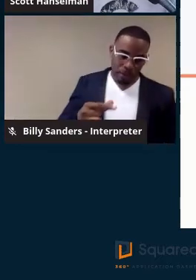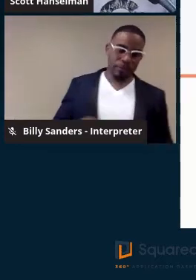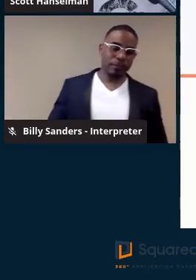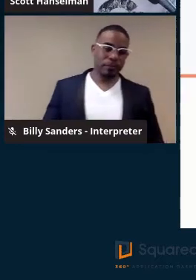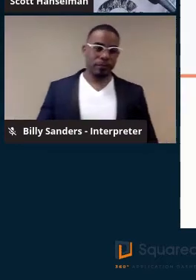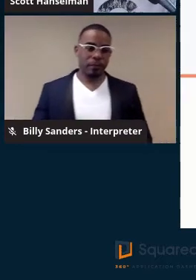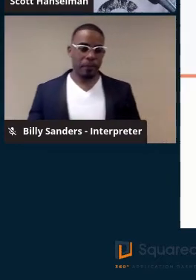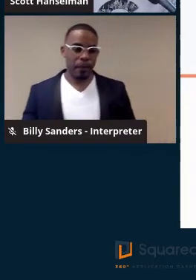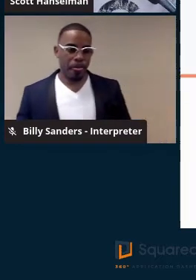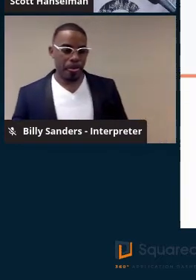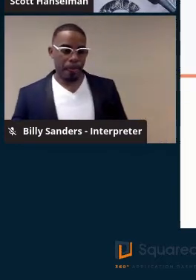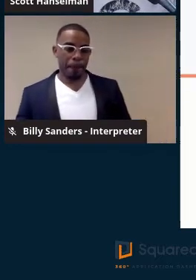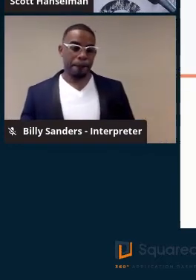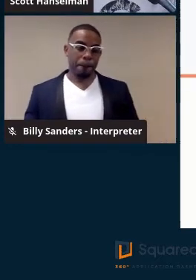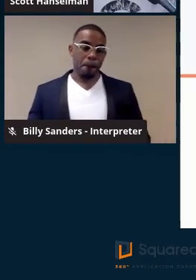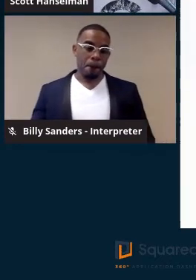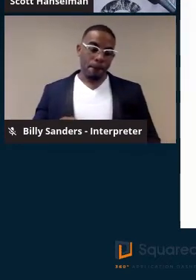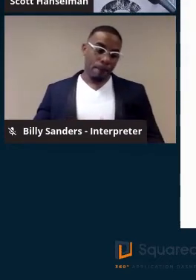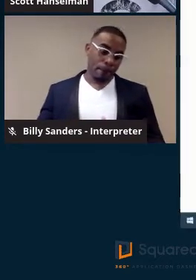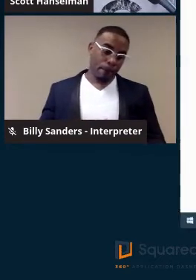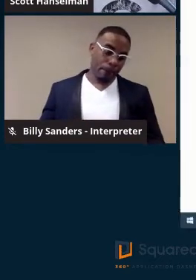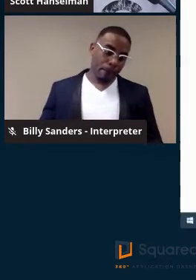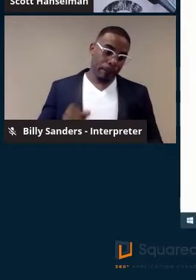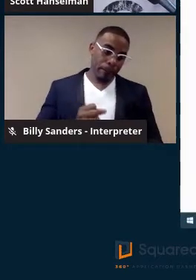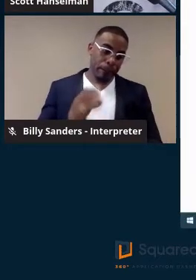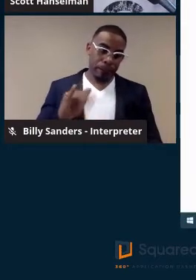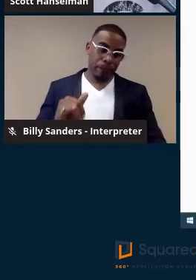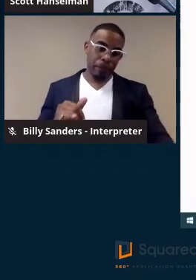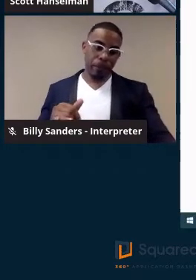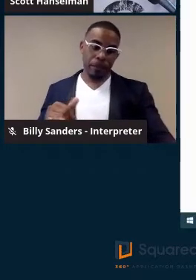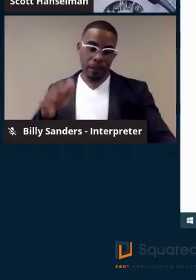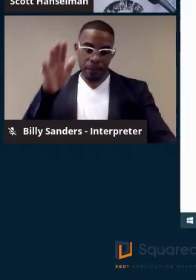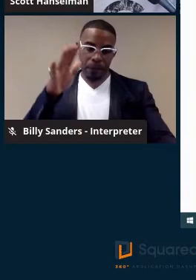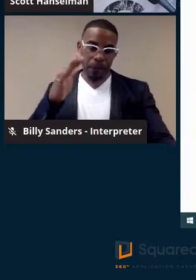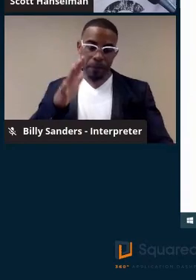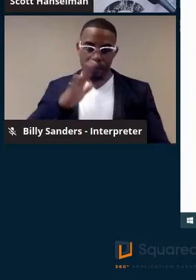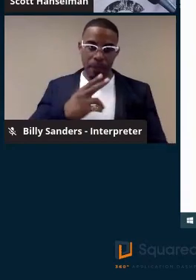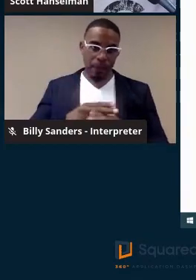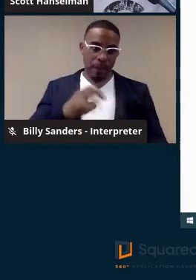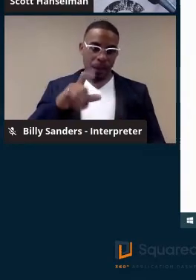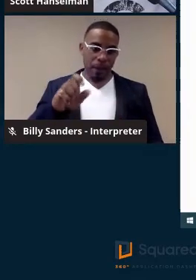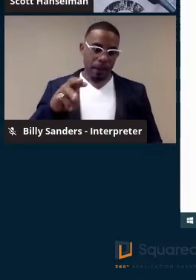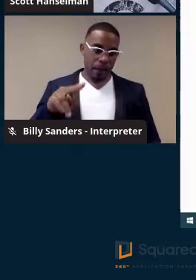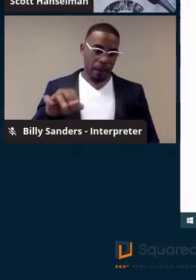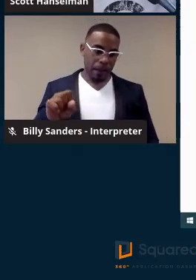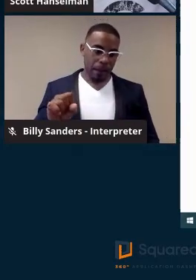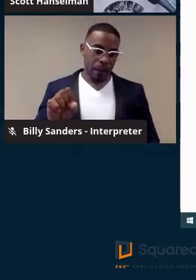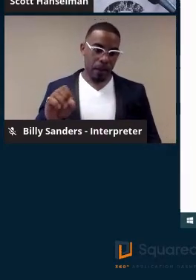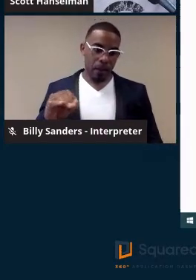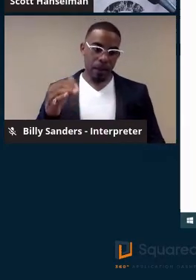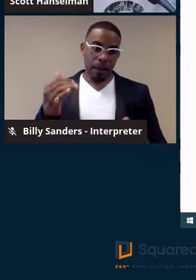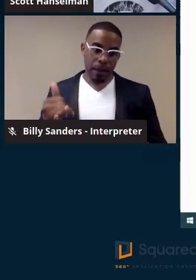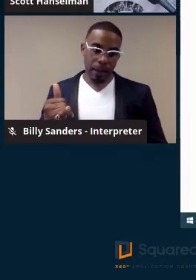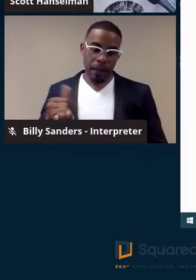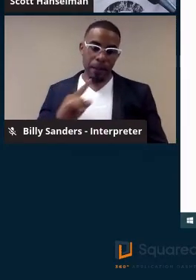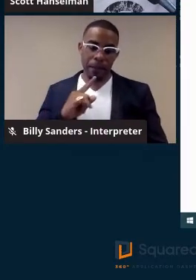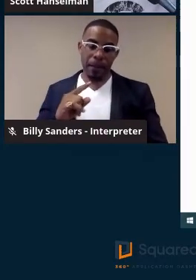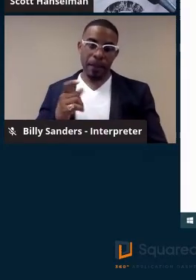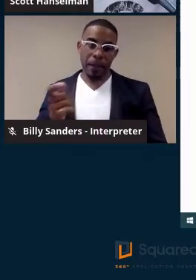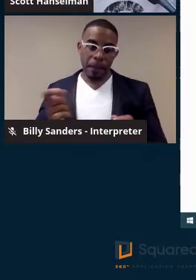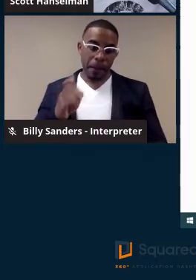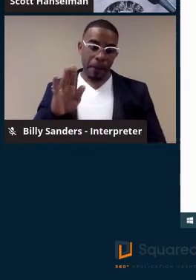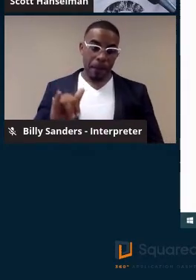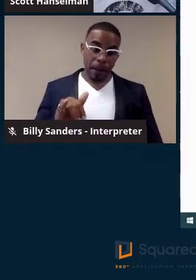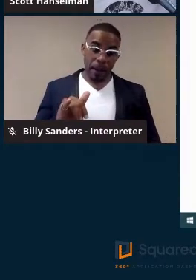Blog. And it was originally made by a gentleman named Clemens, and now it's being managed